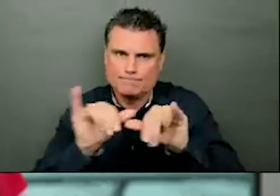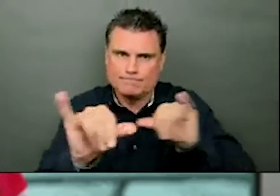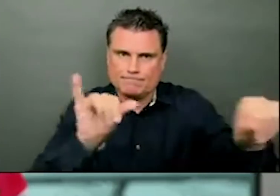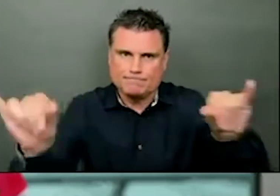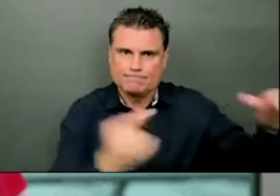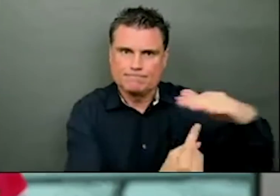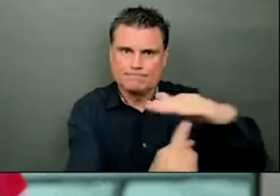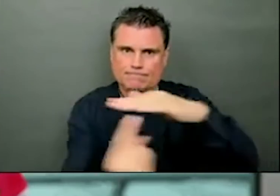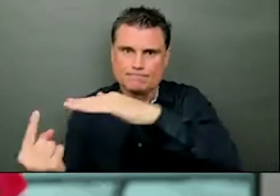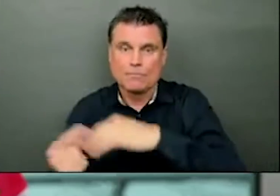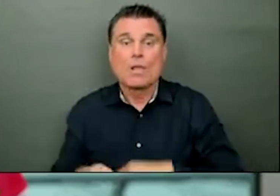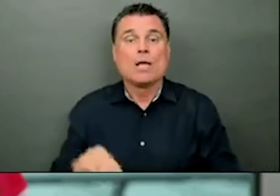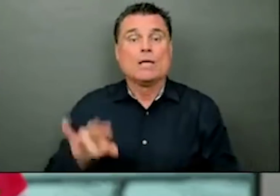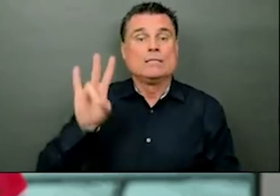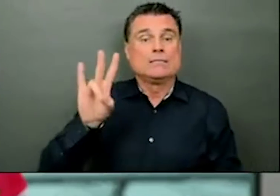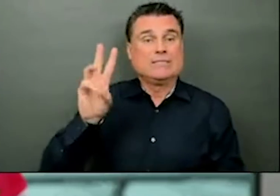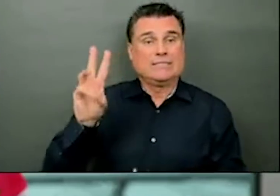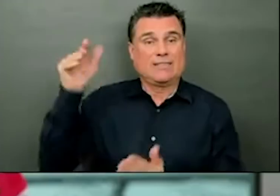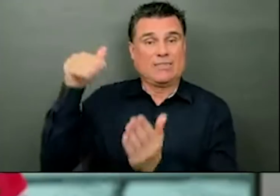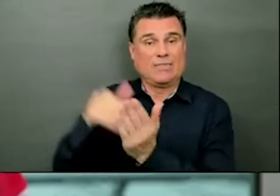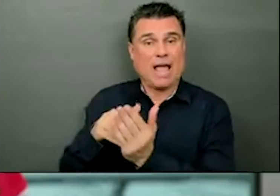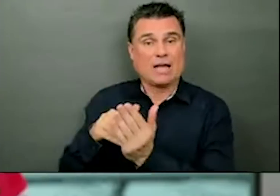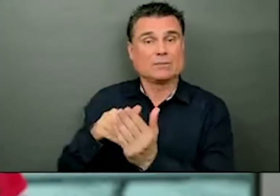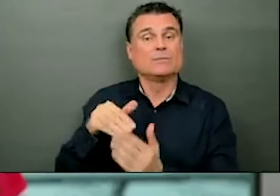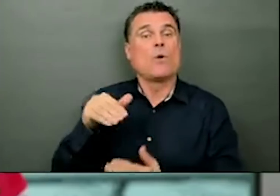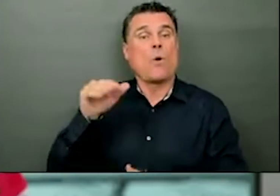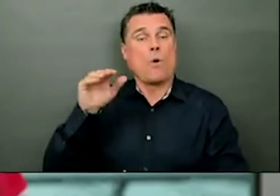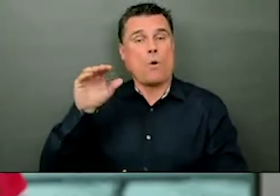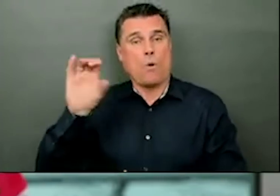67,008 people now recovered from COVID-19.